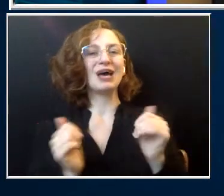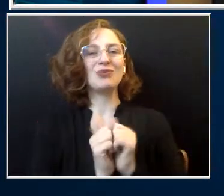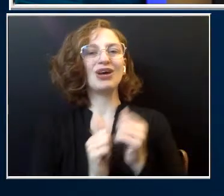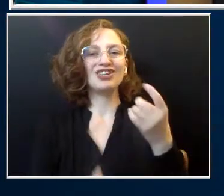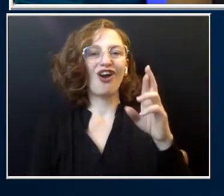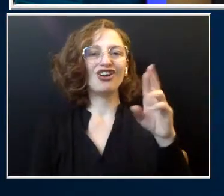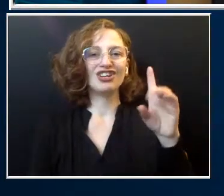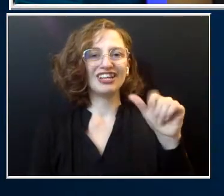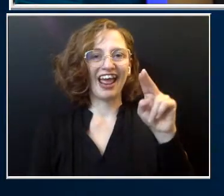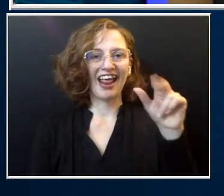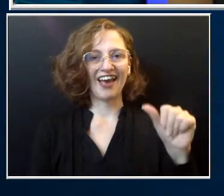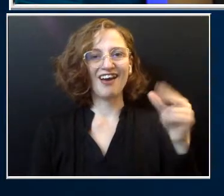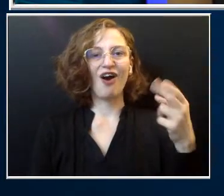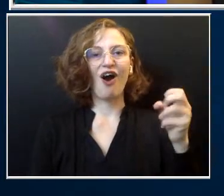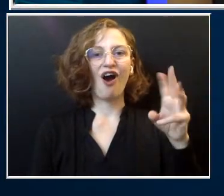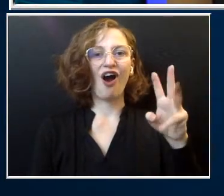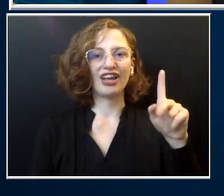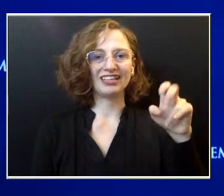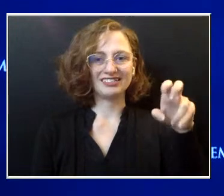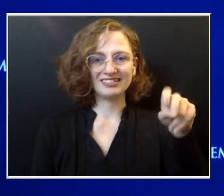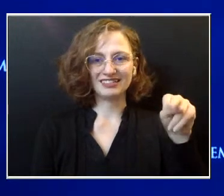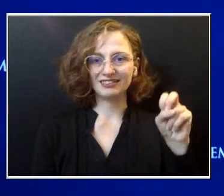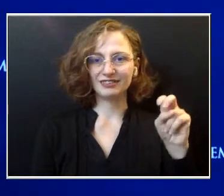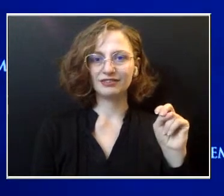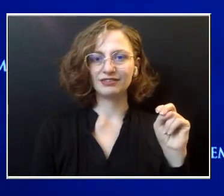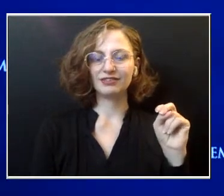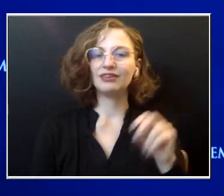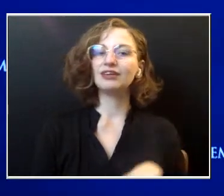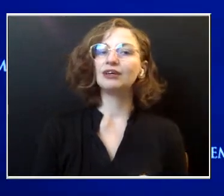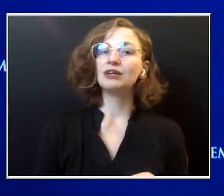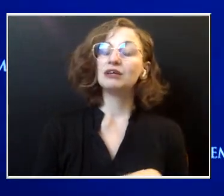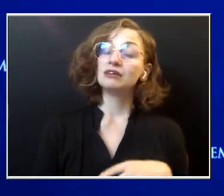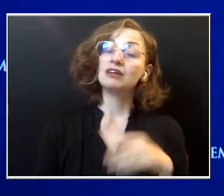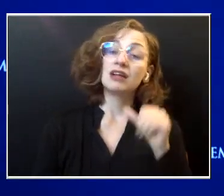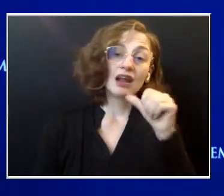Day. Mm-hmm. Not too much COVID news per se,